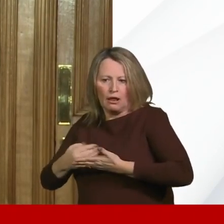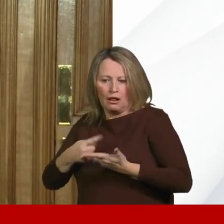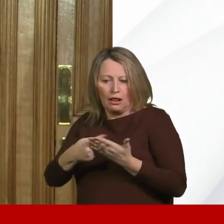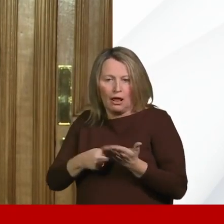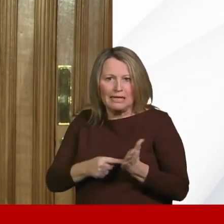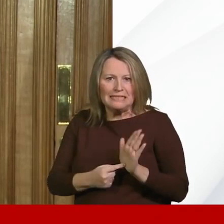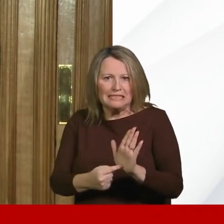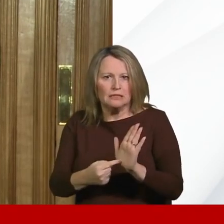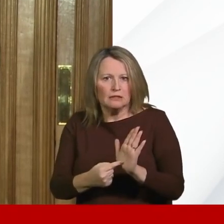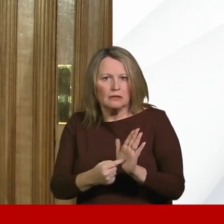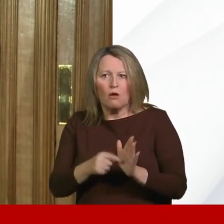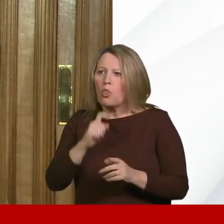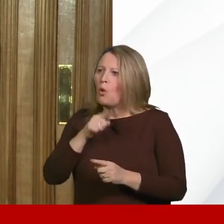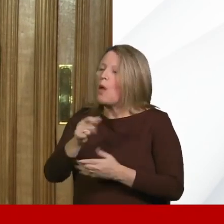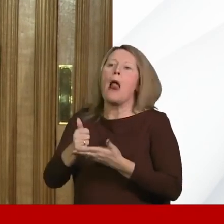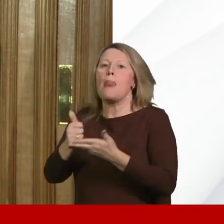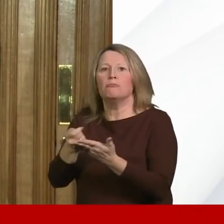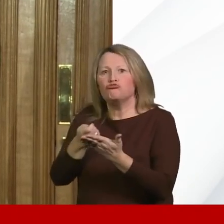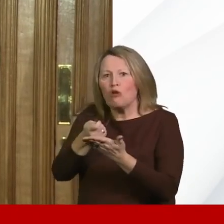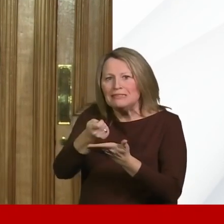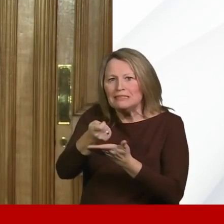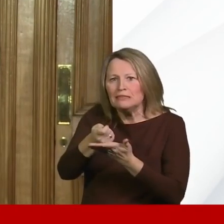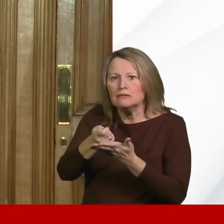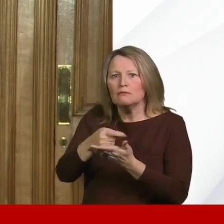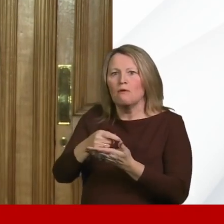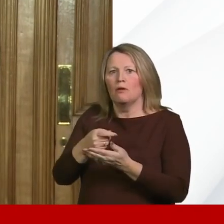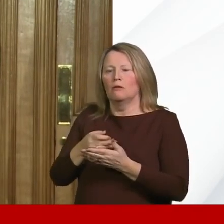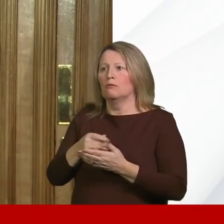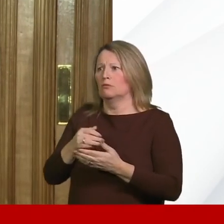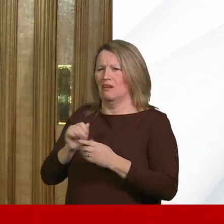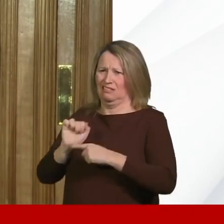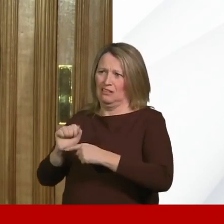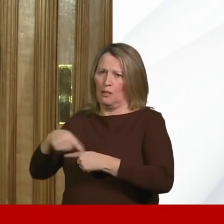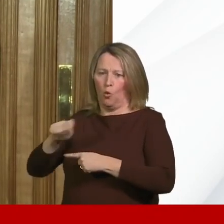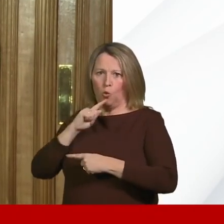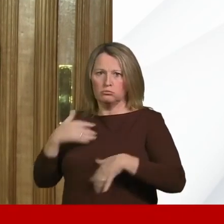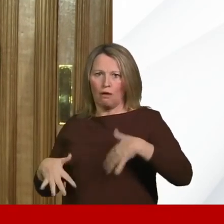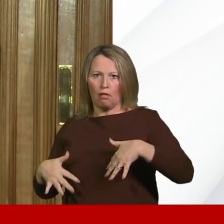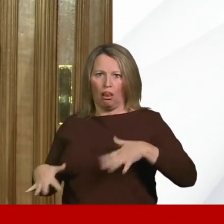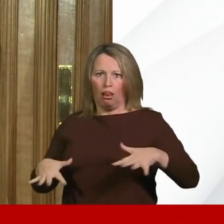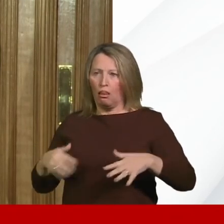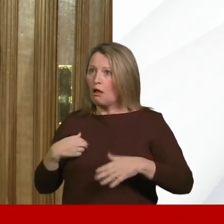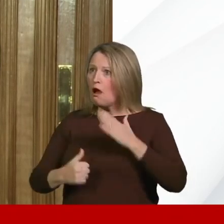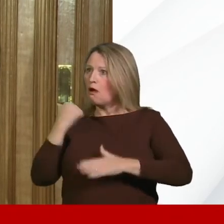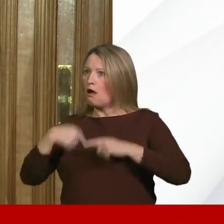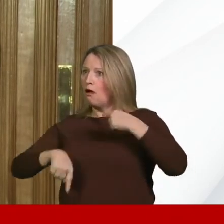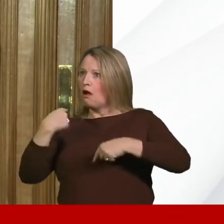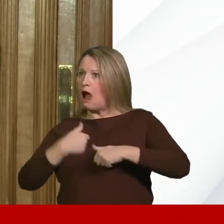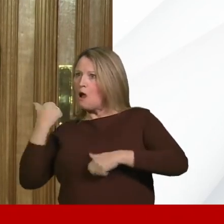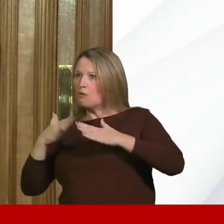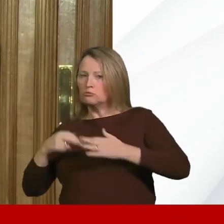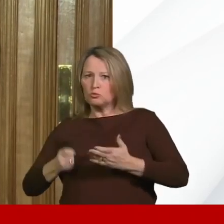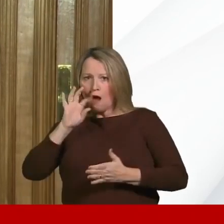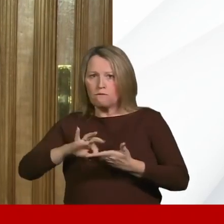as I say, through no fault of their own. We cannot penalise people for doing the right thing, nor can